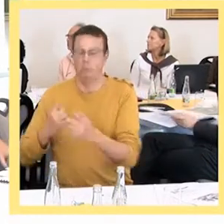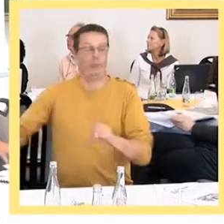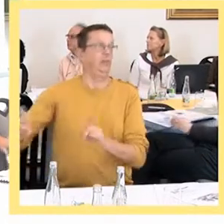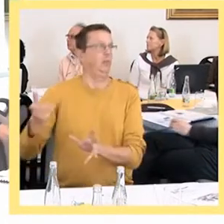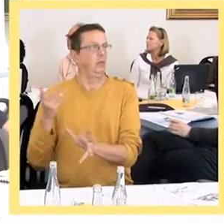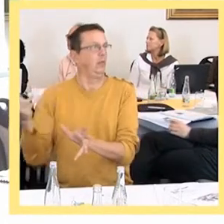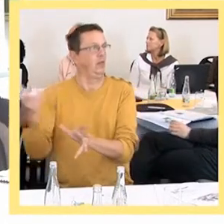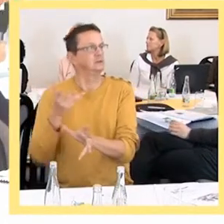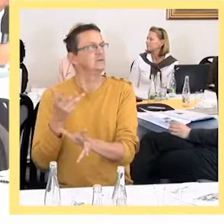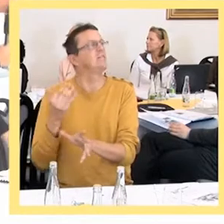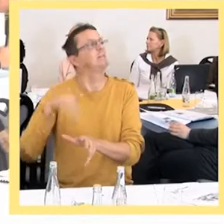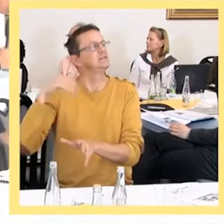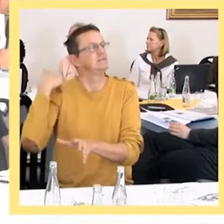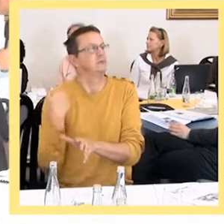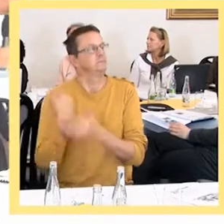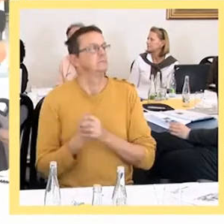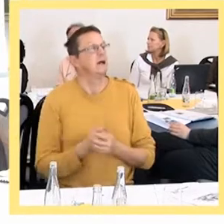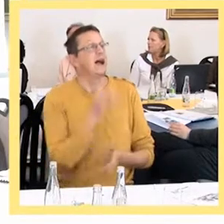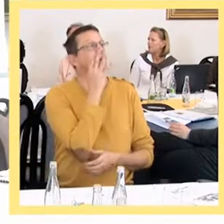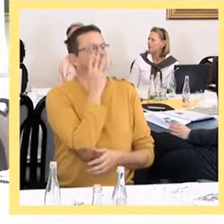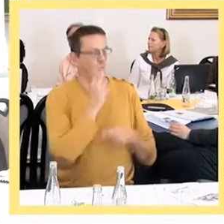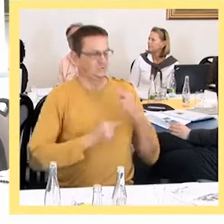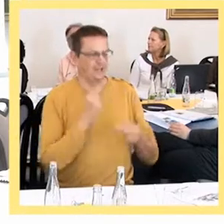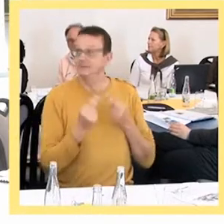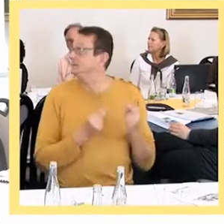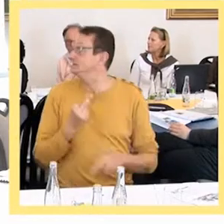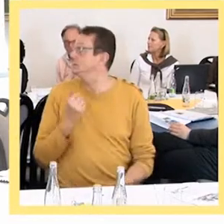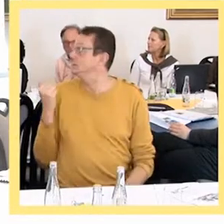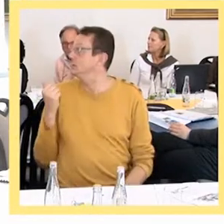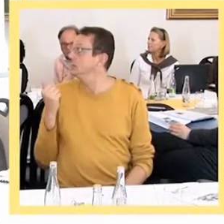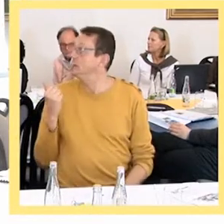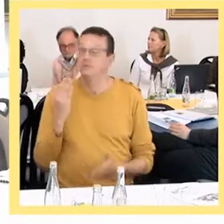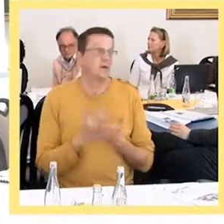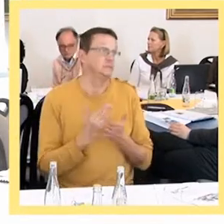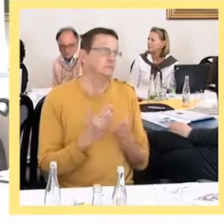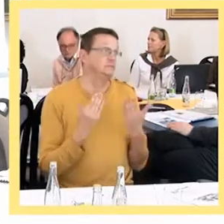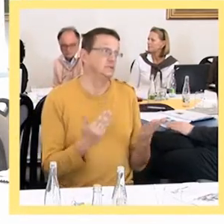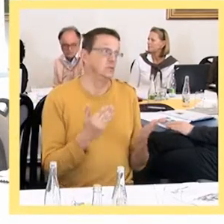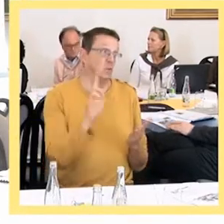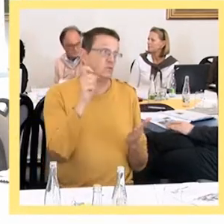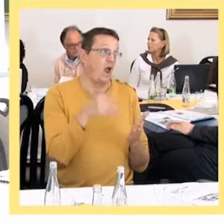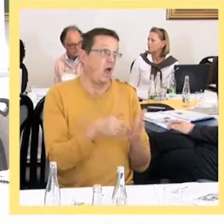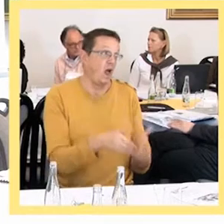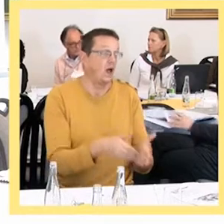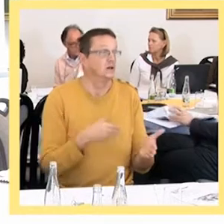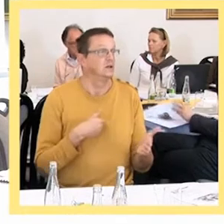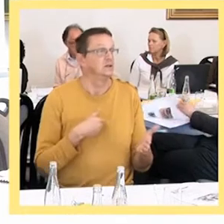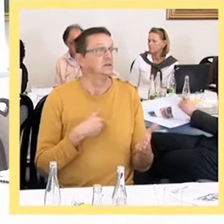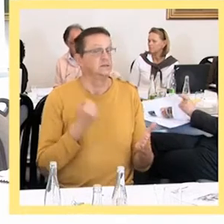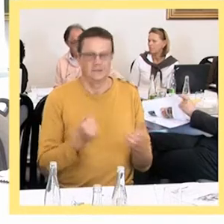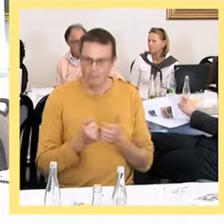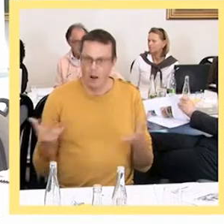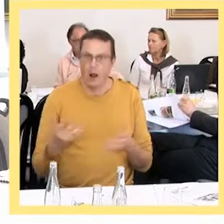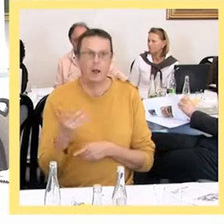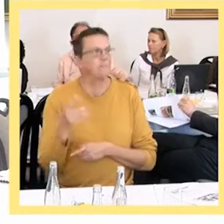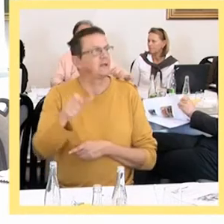But this is where the decontamination processes here really showed up the challenges that were posed by a large